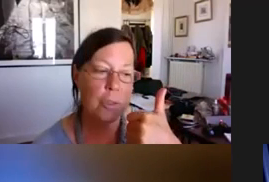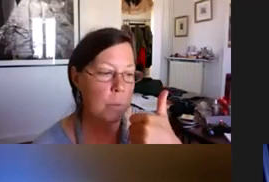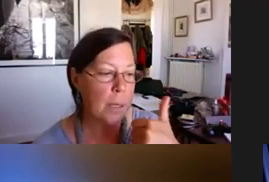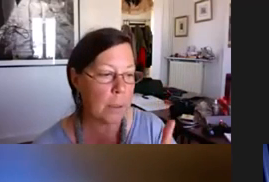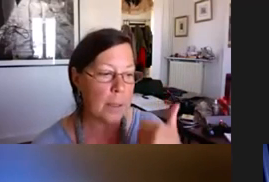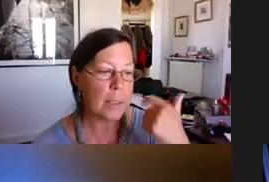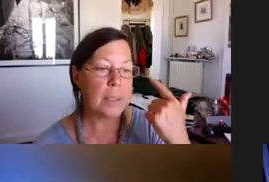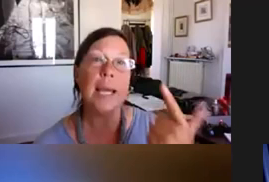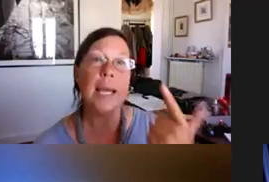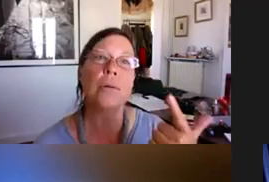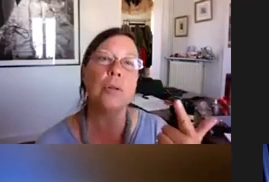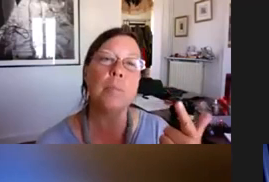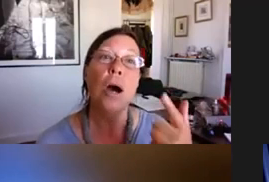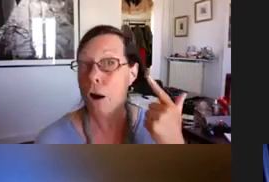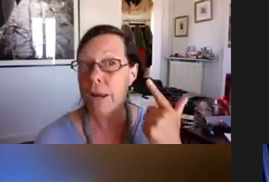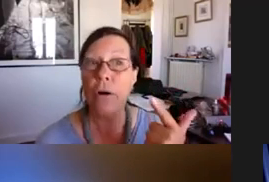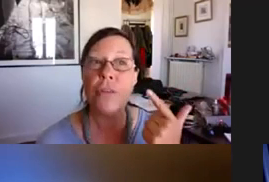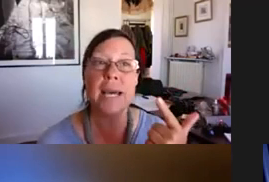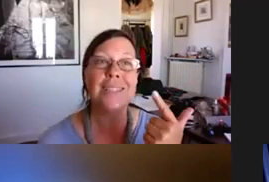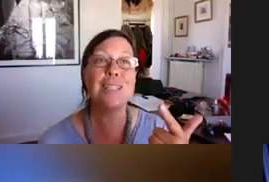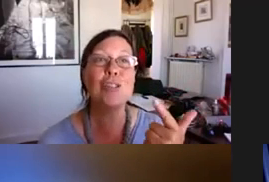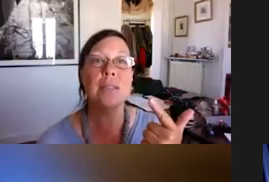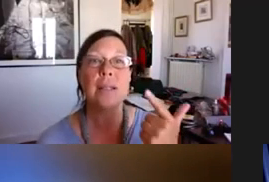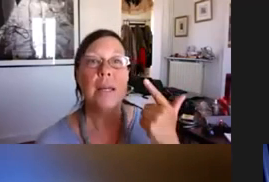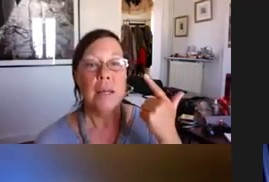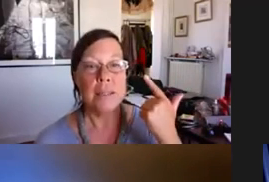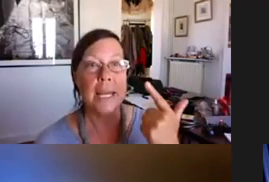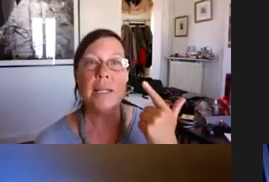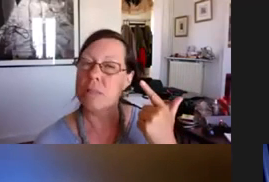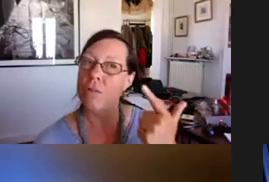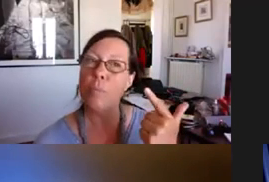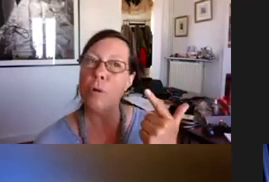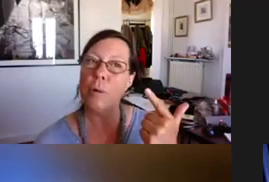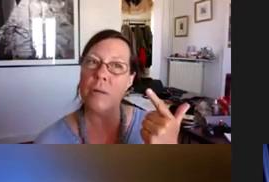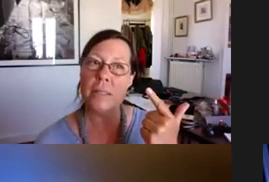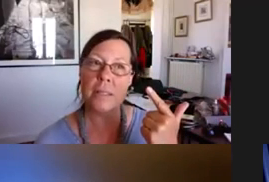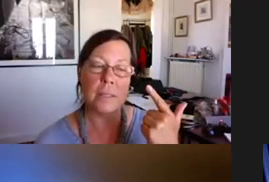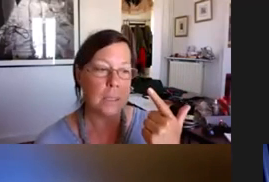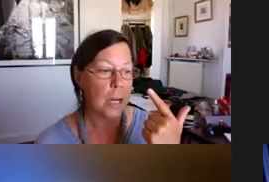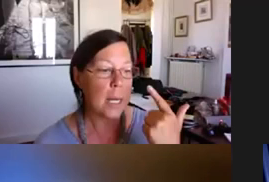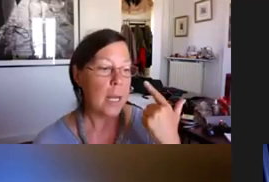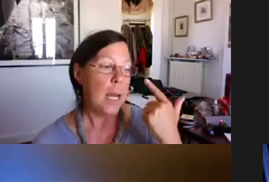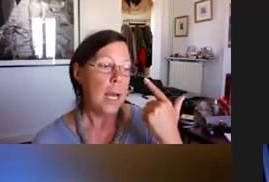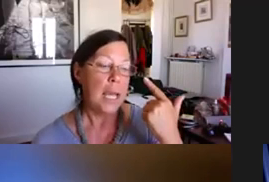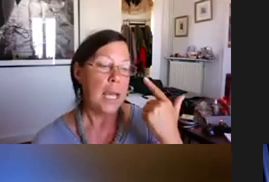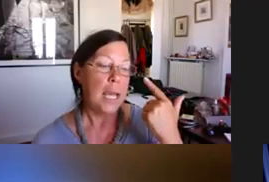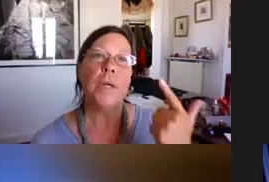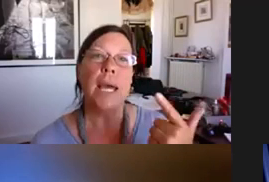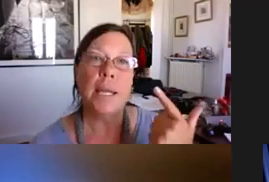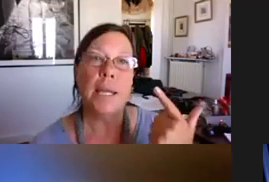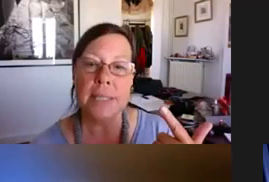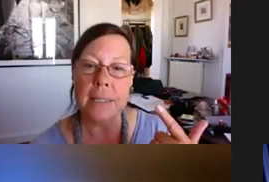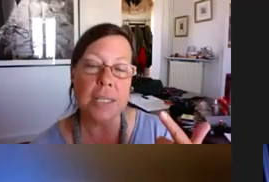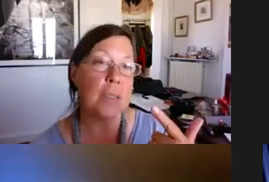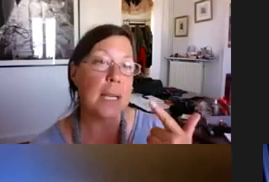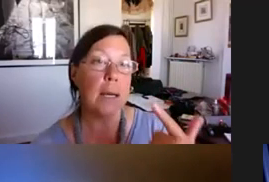you talk to regularly. The second group are health statisticians. Data is a very important part of this story. If you can't get